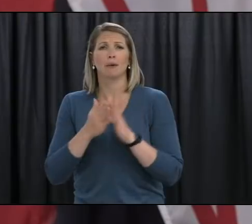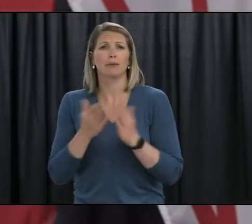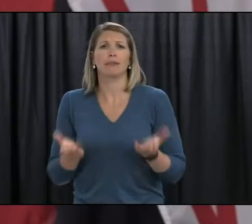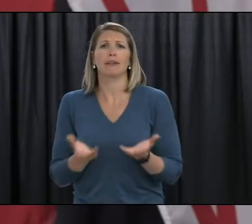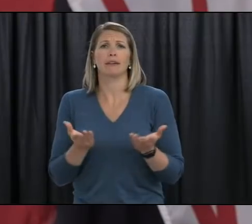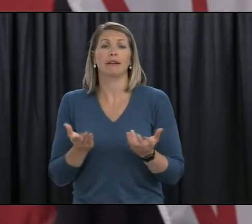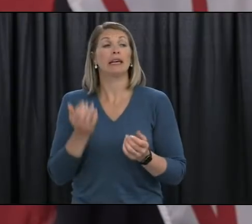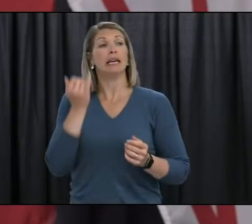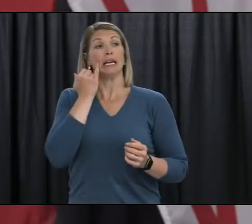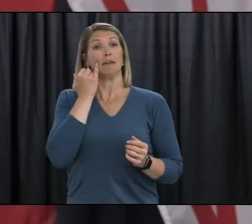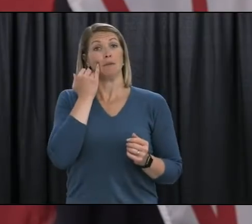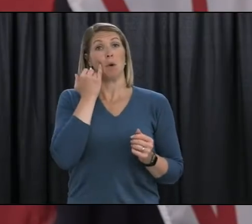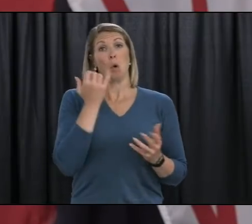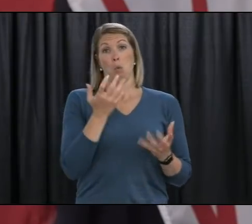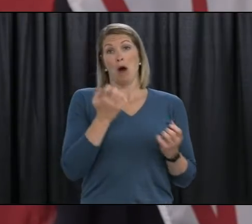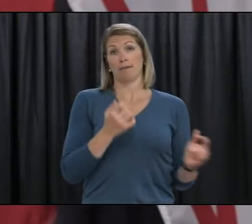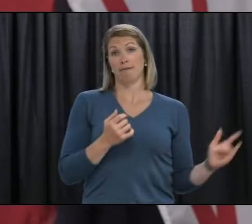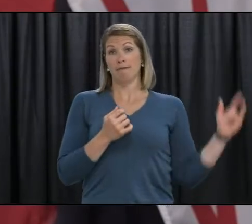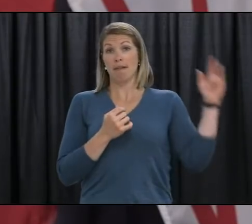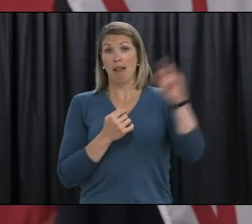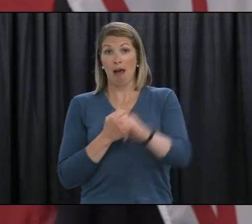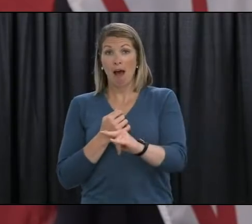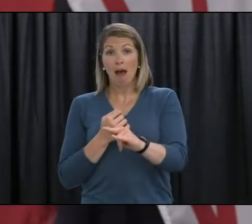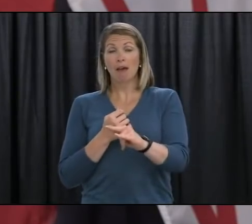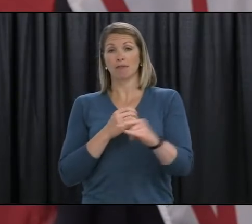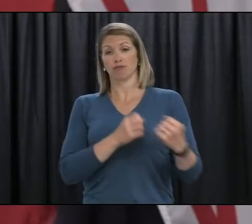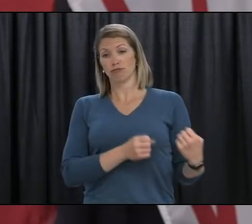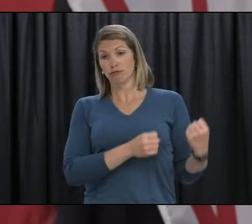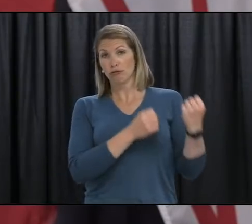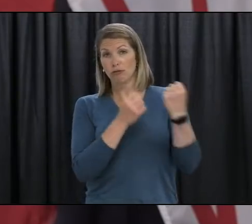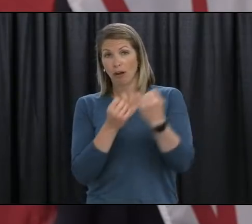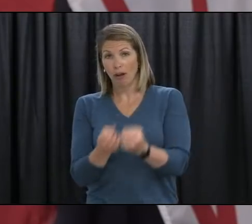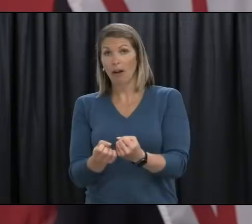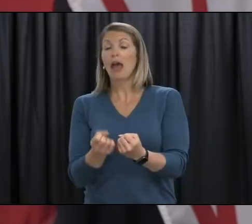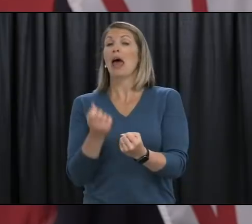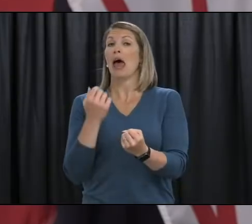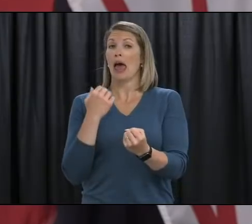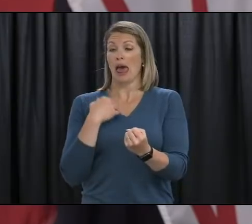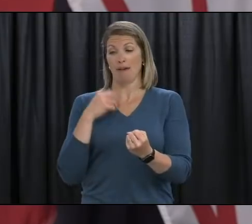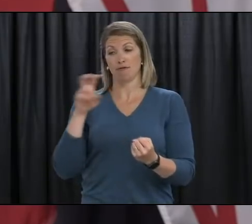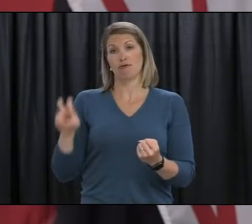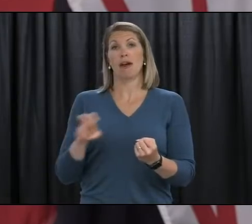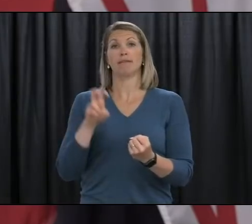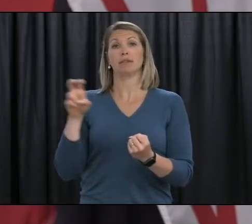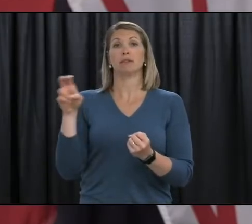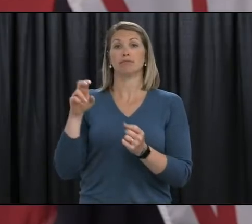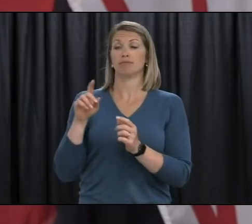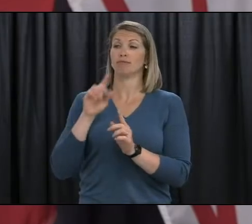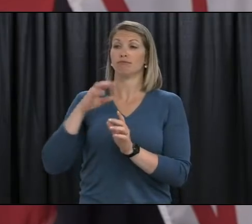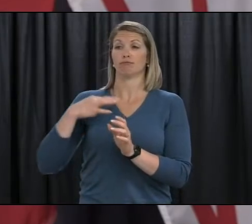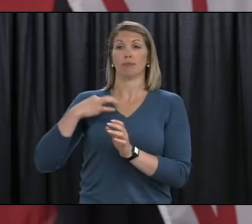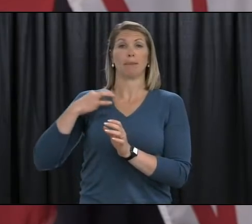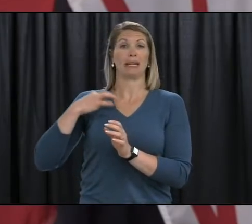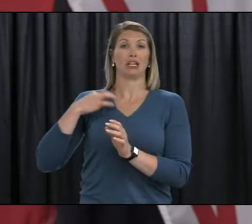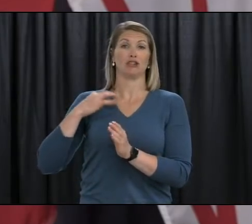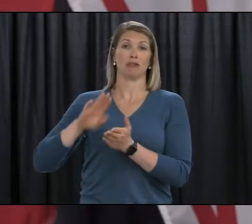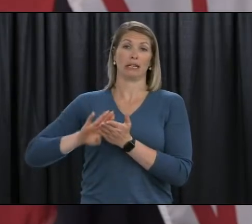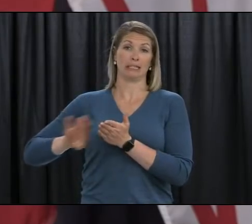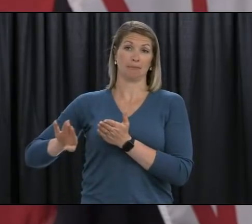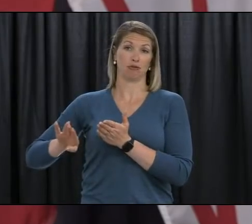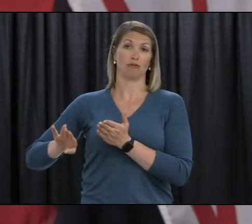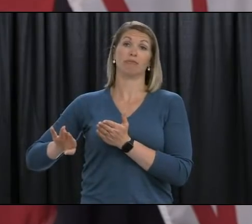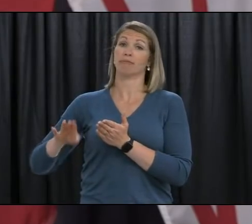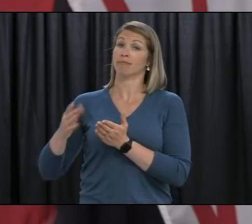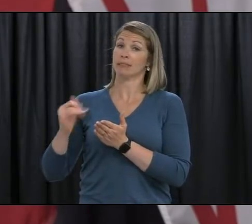Newfoundland and Labrador, there's a plan that's been put in place through the exemption orders. There's some, I think, upwards of almost 6,000